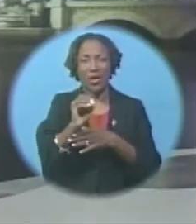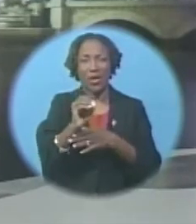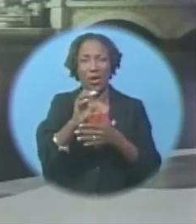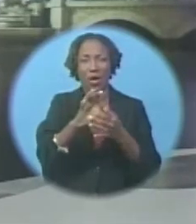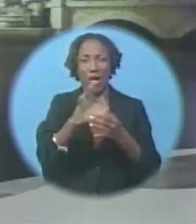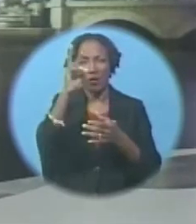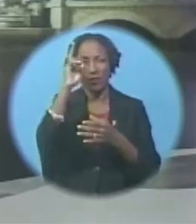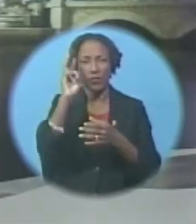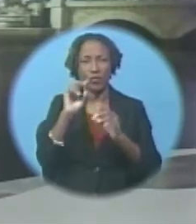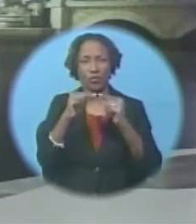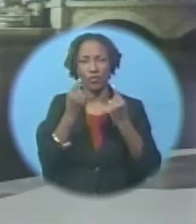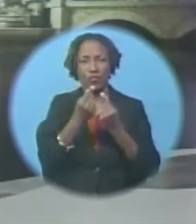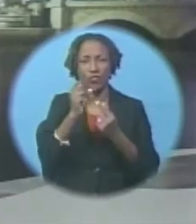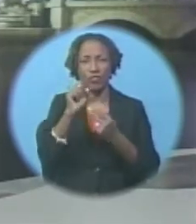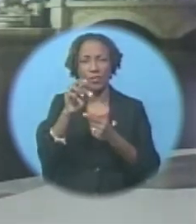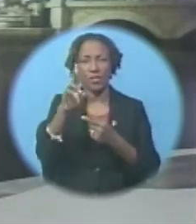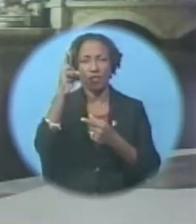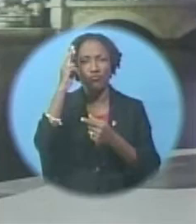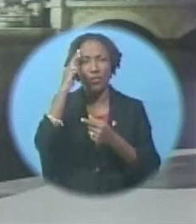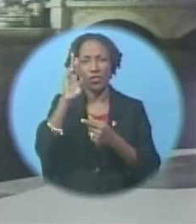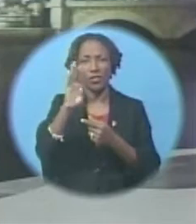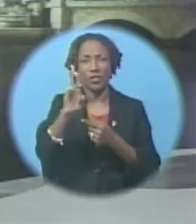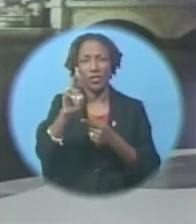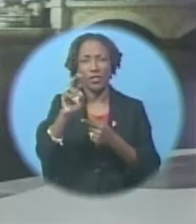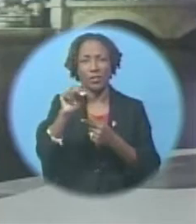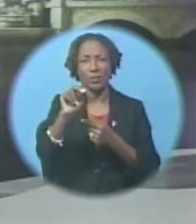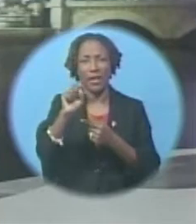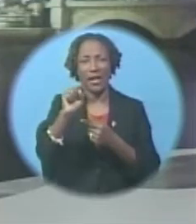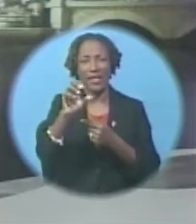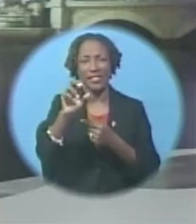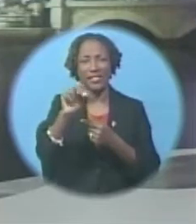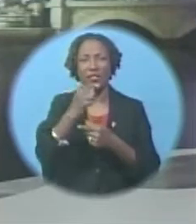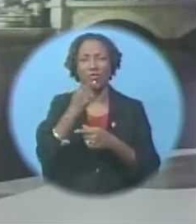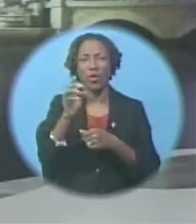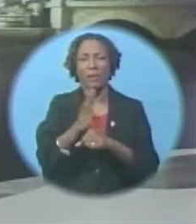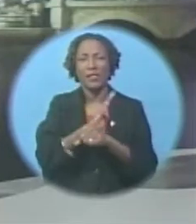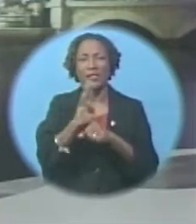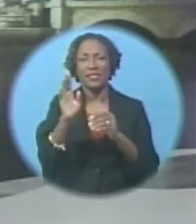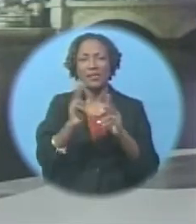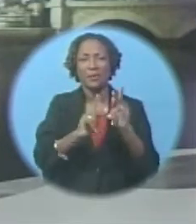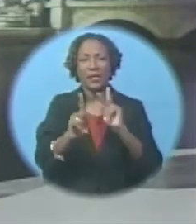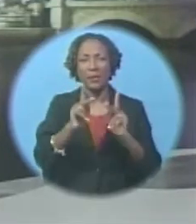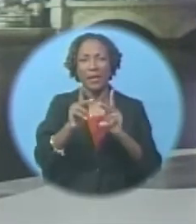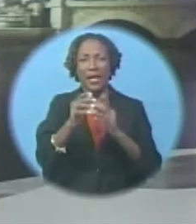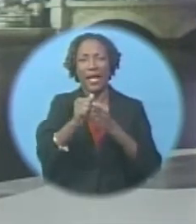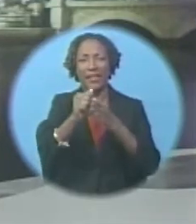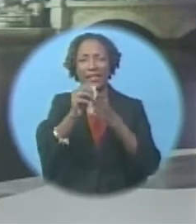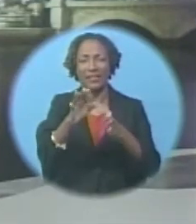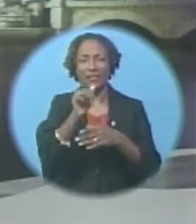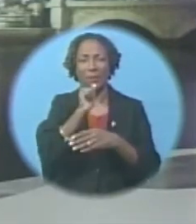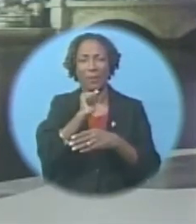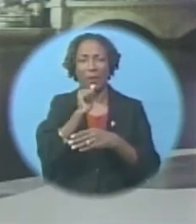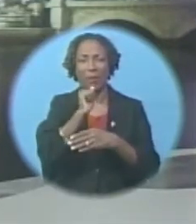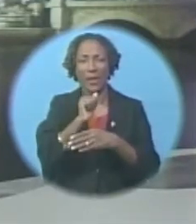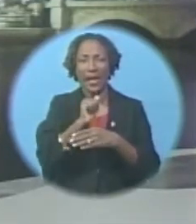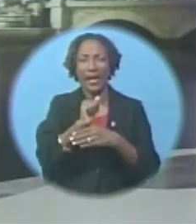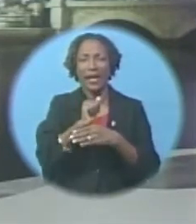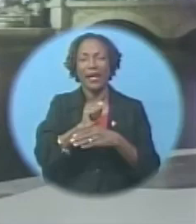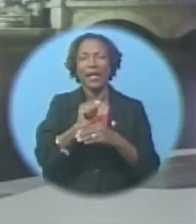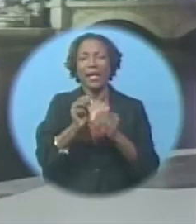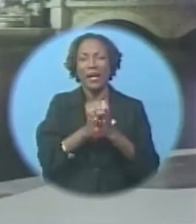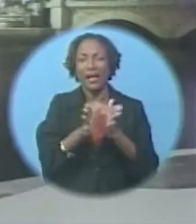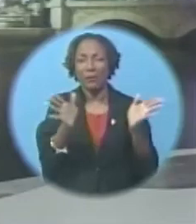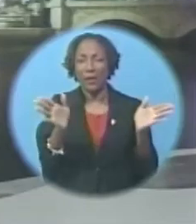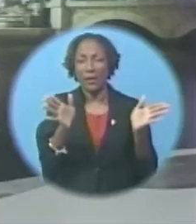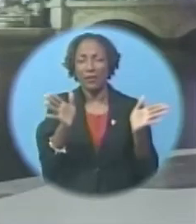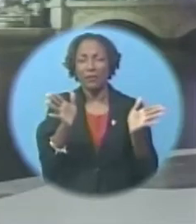Virgin Group, Sir Richard Branson, has told business people and leaders from the public and private sector that it is important